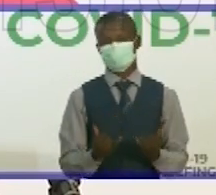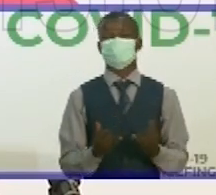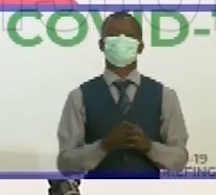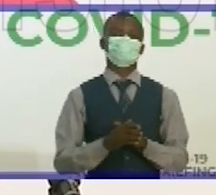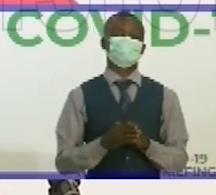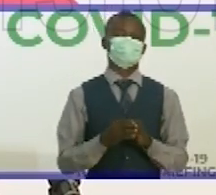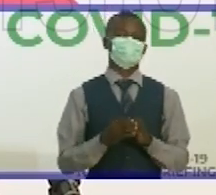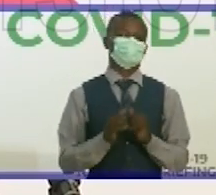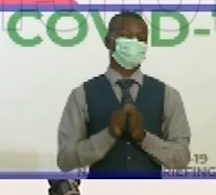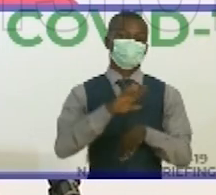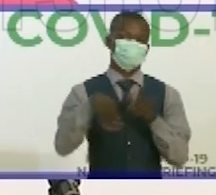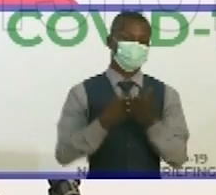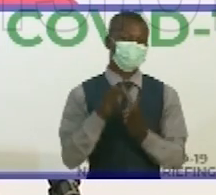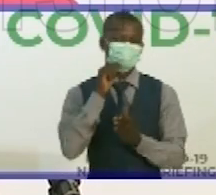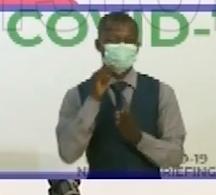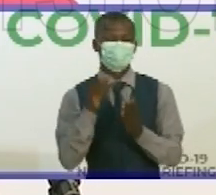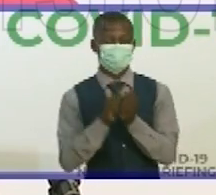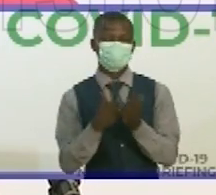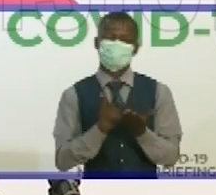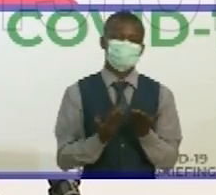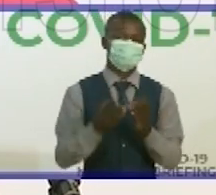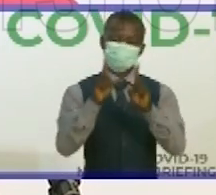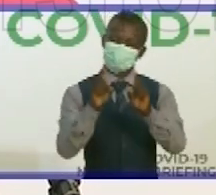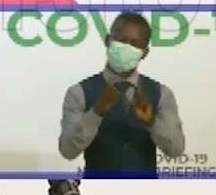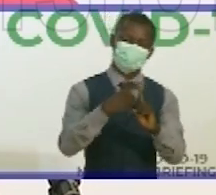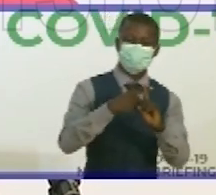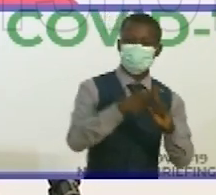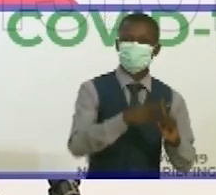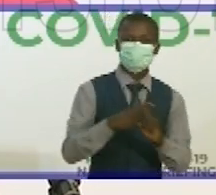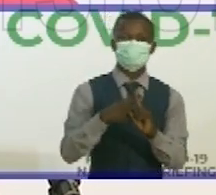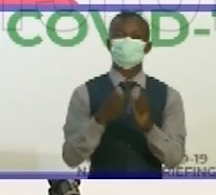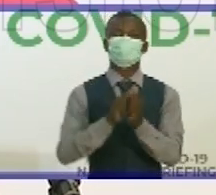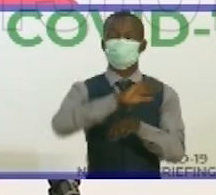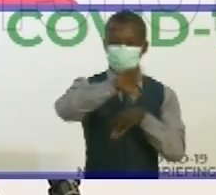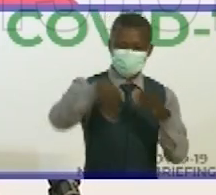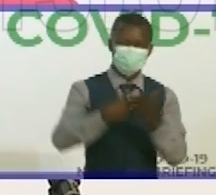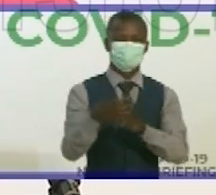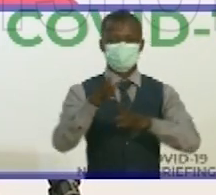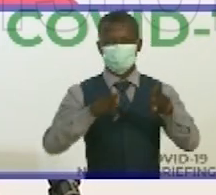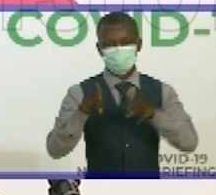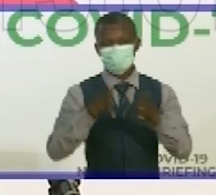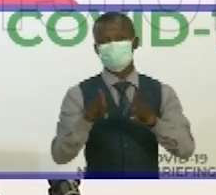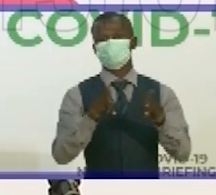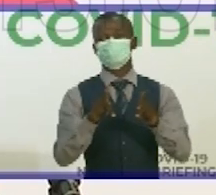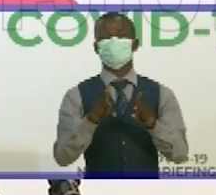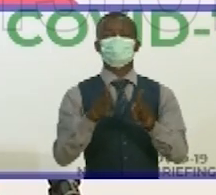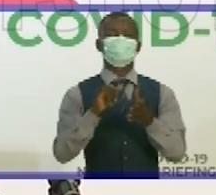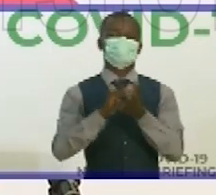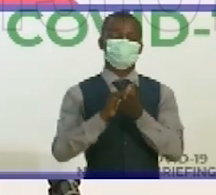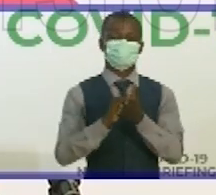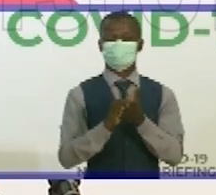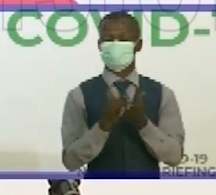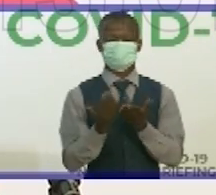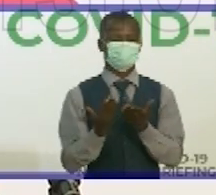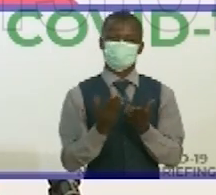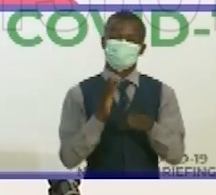all Nigerians that have contracted the virus, and the entire humanity bearing the burden of the